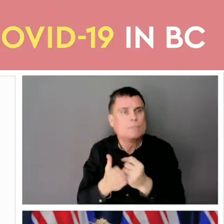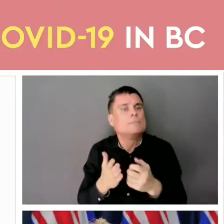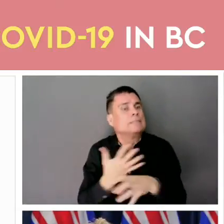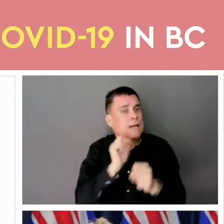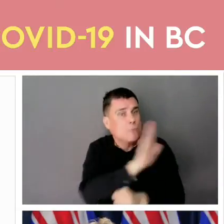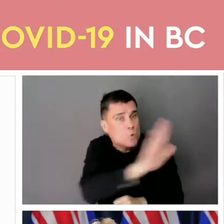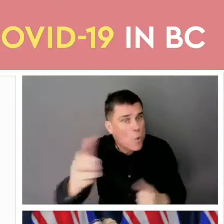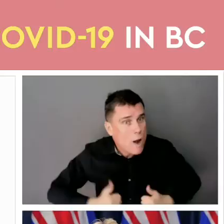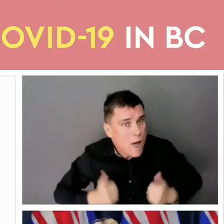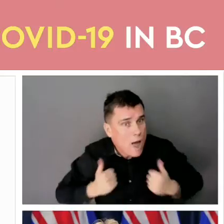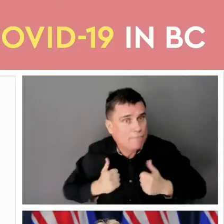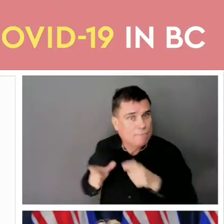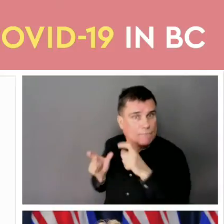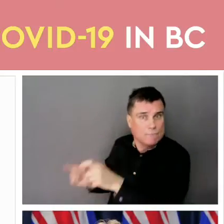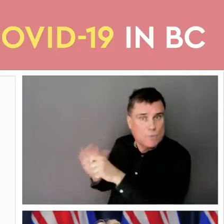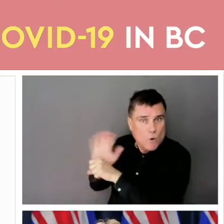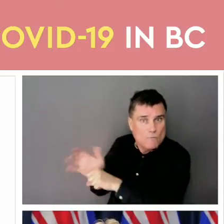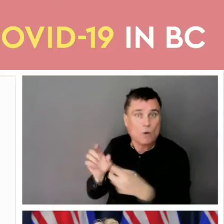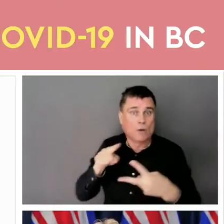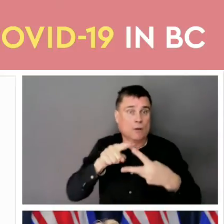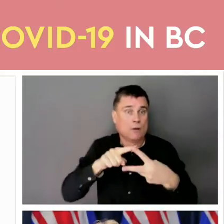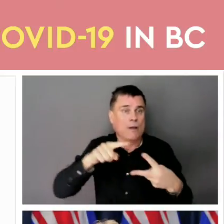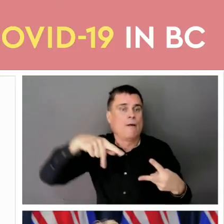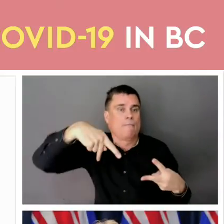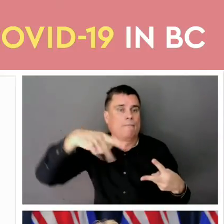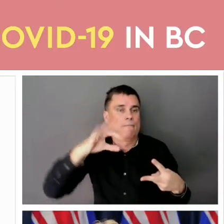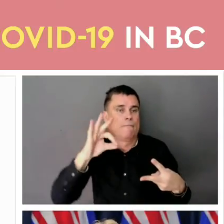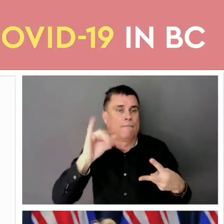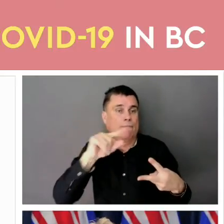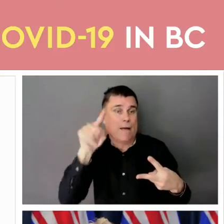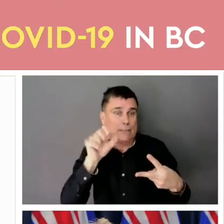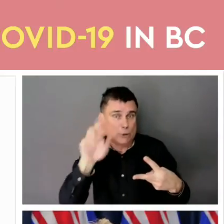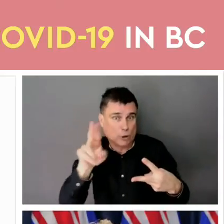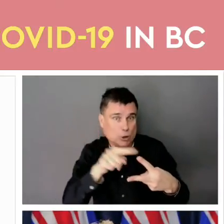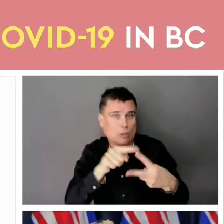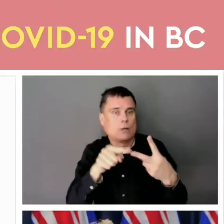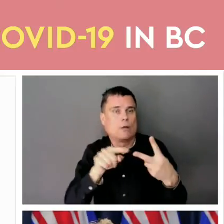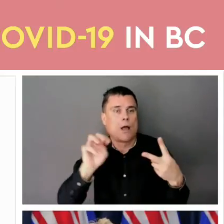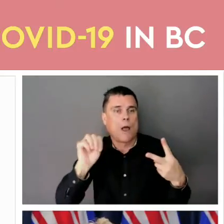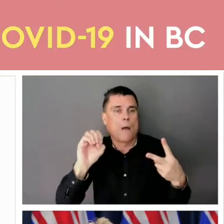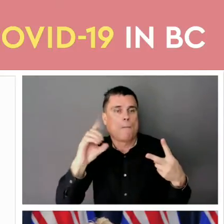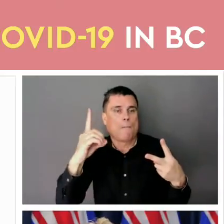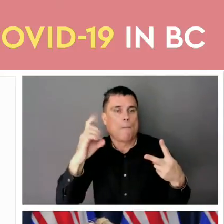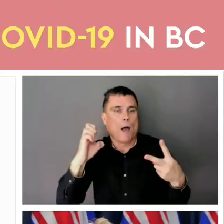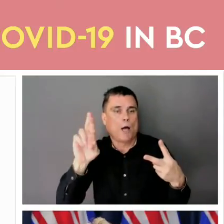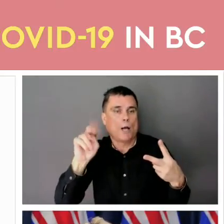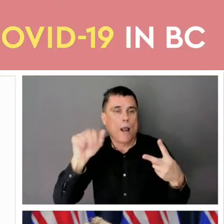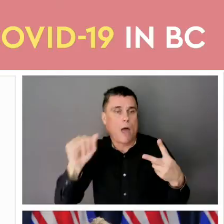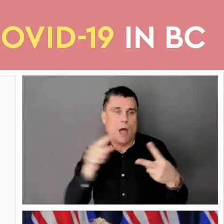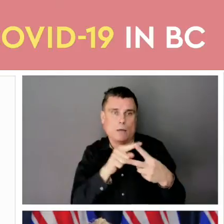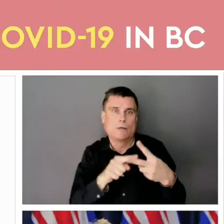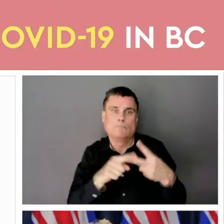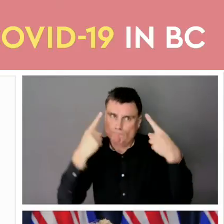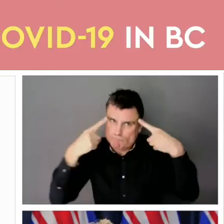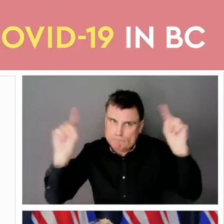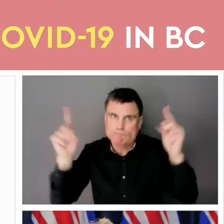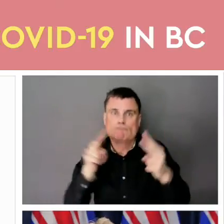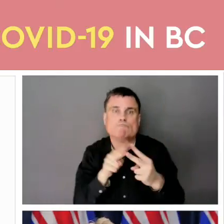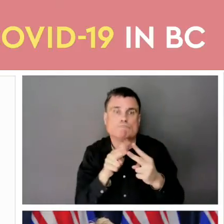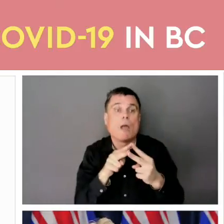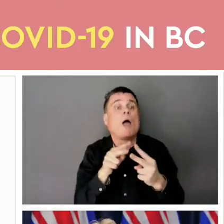vaccines, the Pfizer-BioNTech vaccine and the Moderna vaccine, both of which require two doses. And our